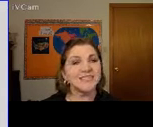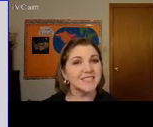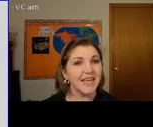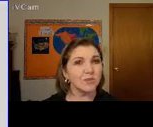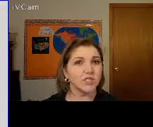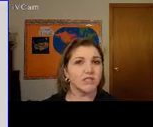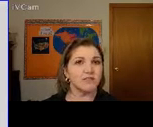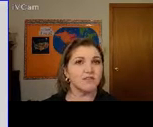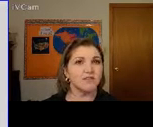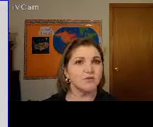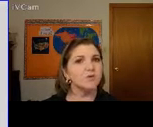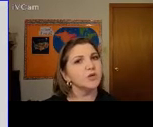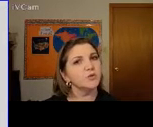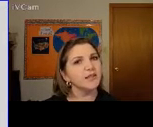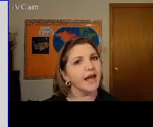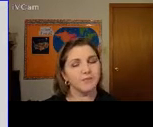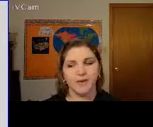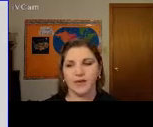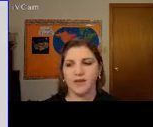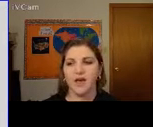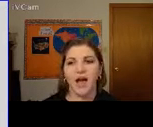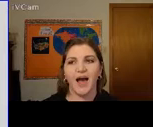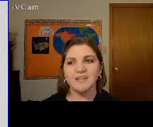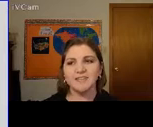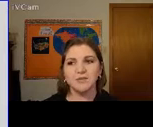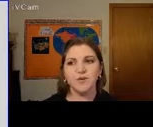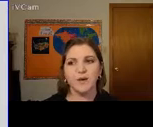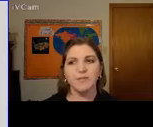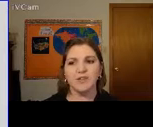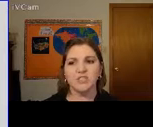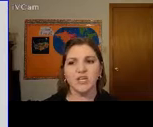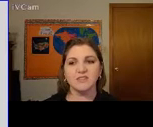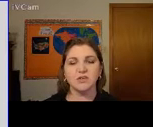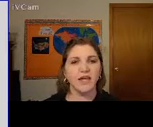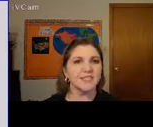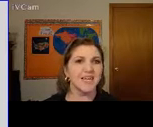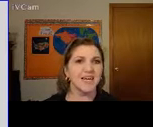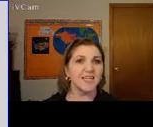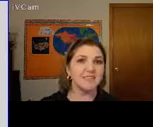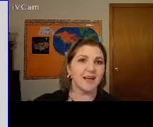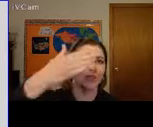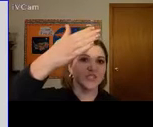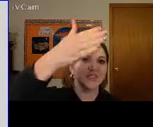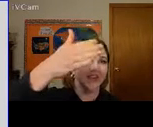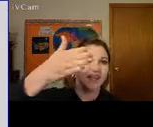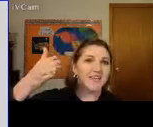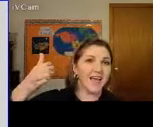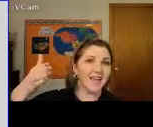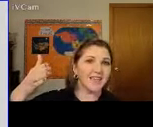eat sandwiches. Well, who would that be? I seem to remember that Chester liked to cut his